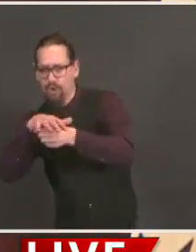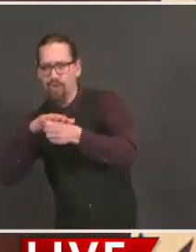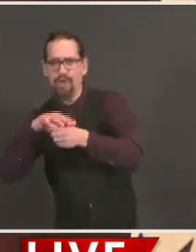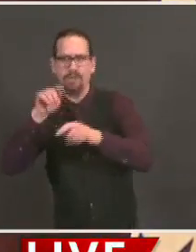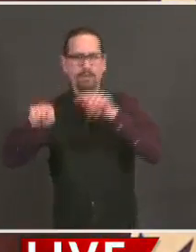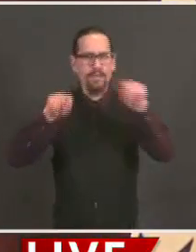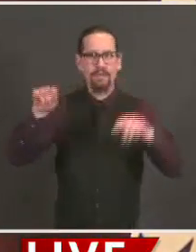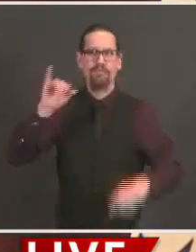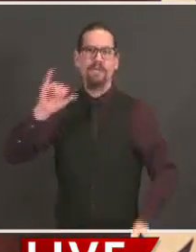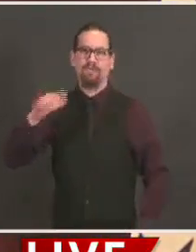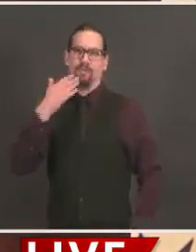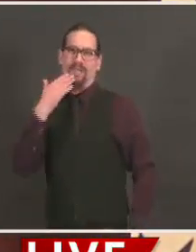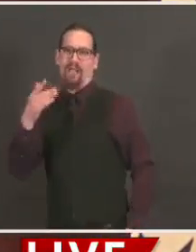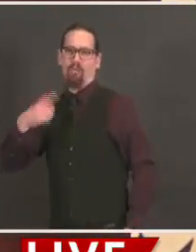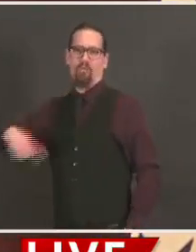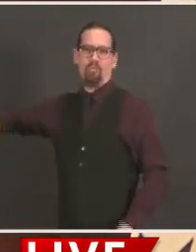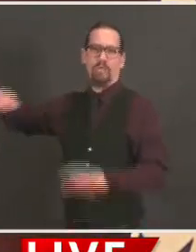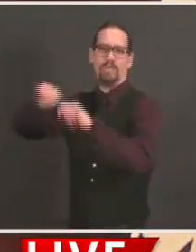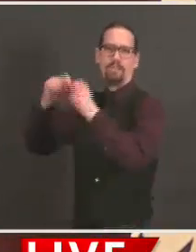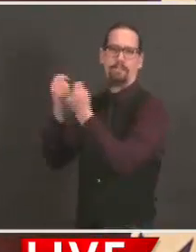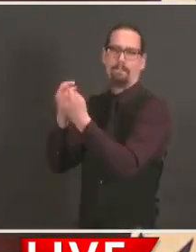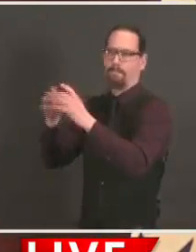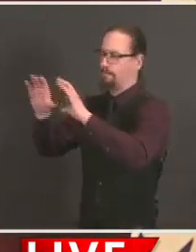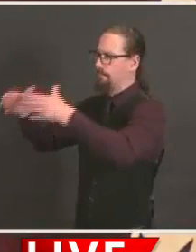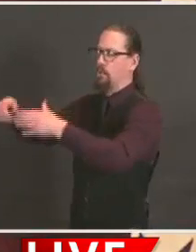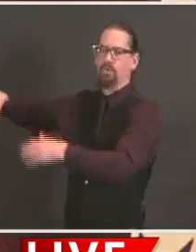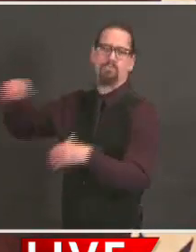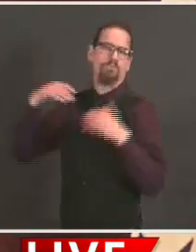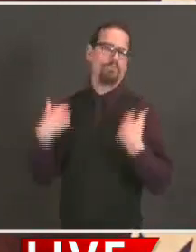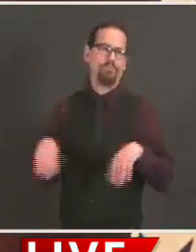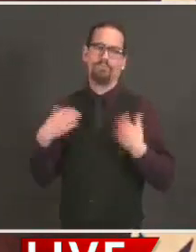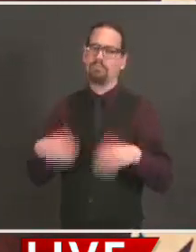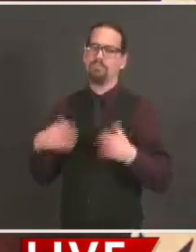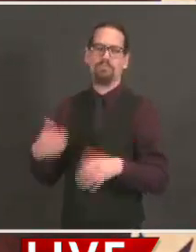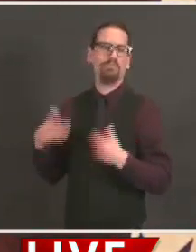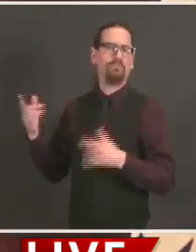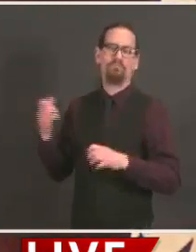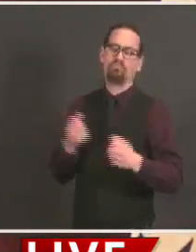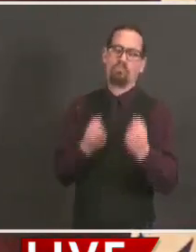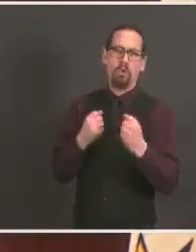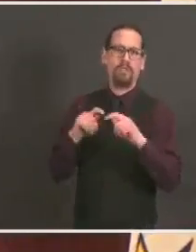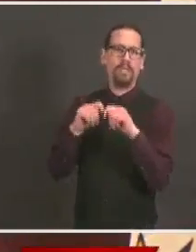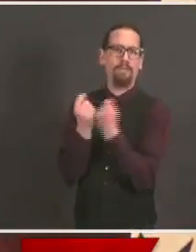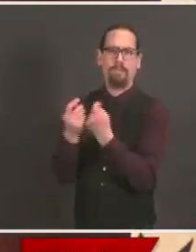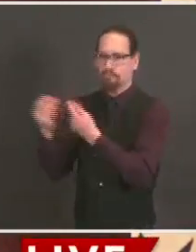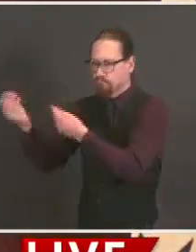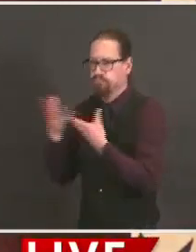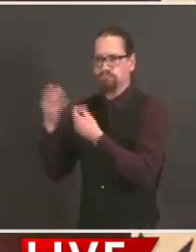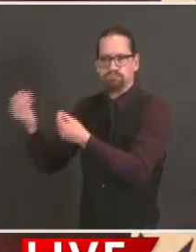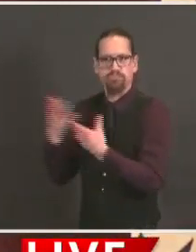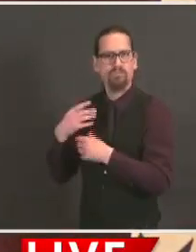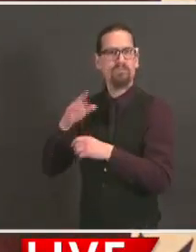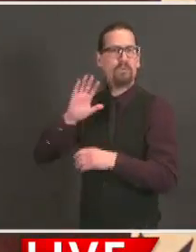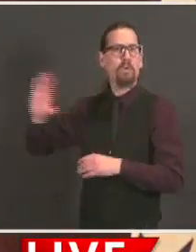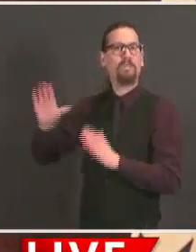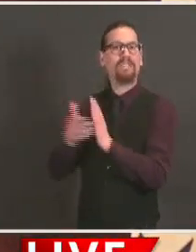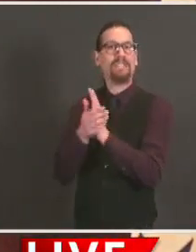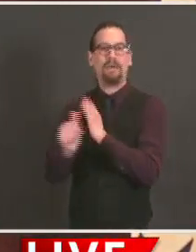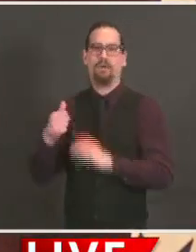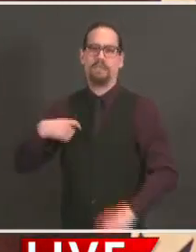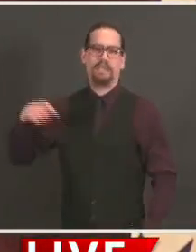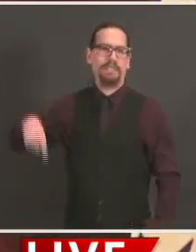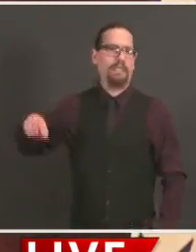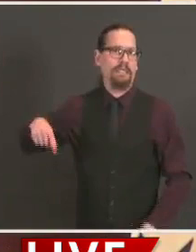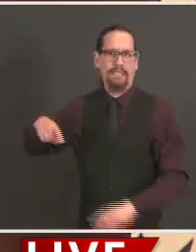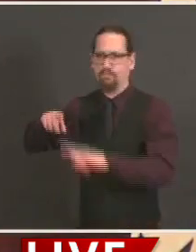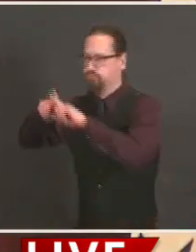that committee. You're going strong. We're going to continue working with you and relying on your input to help make this as effective as